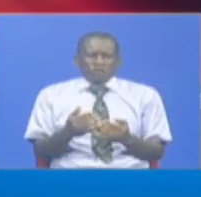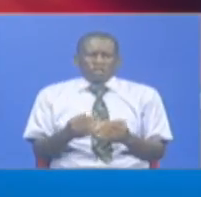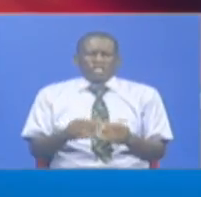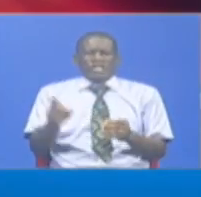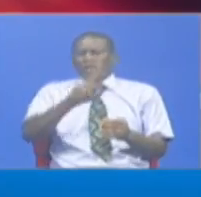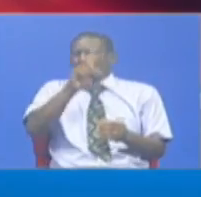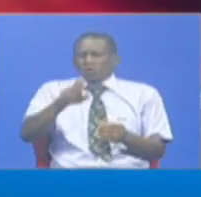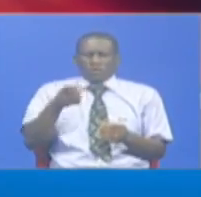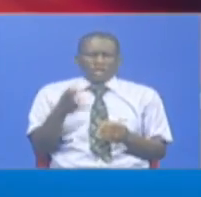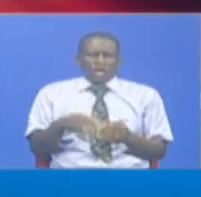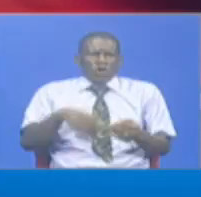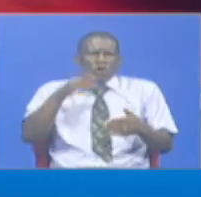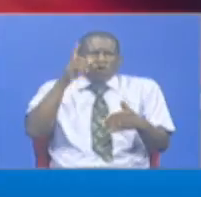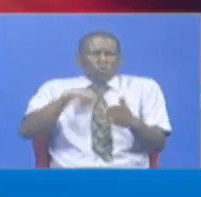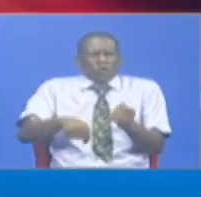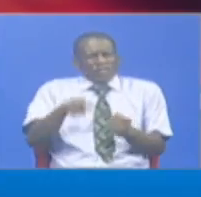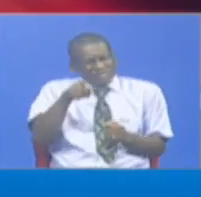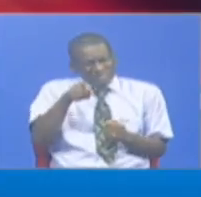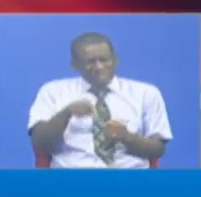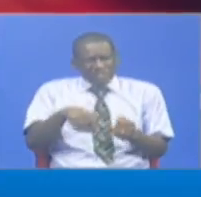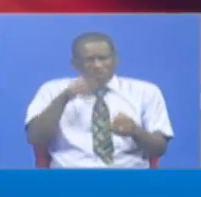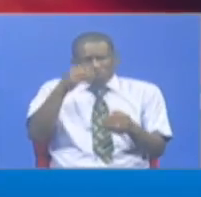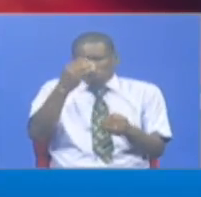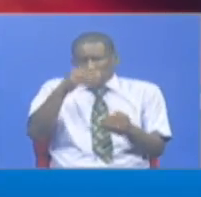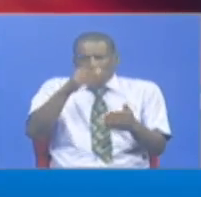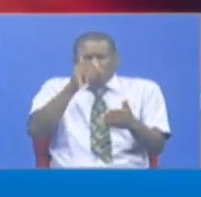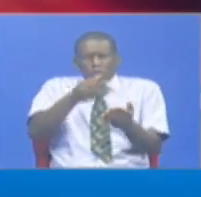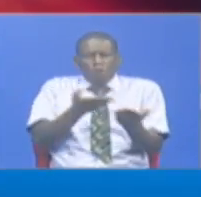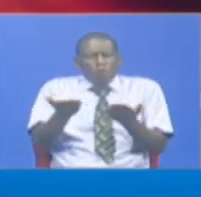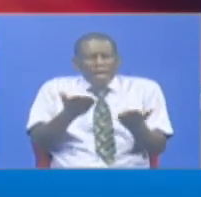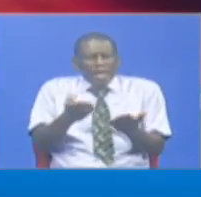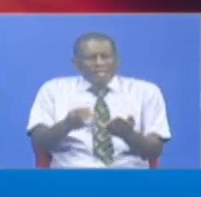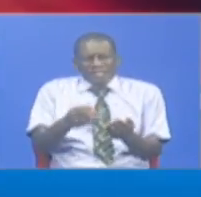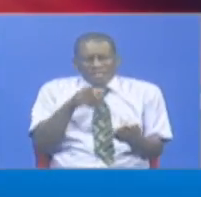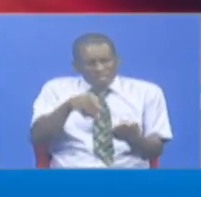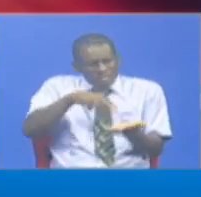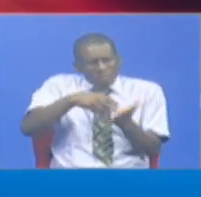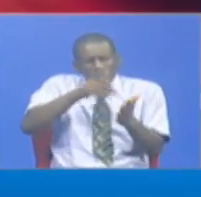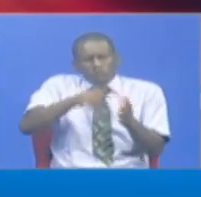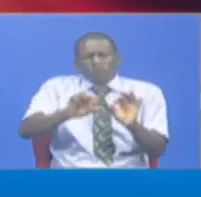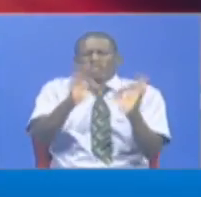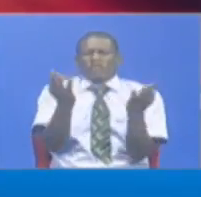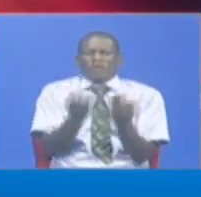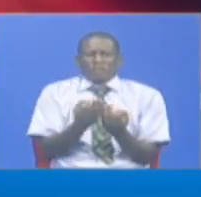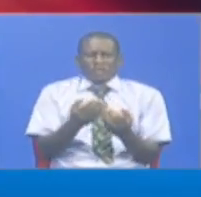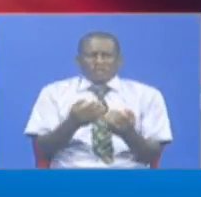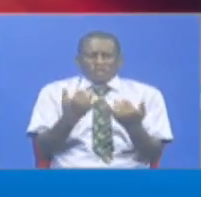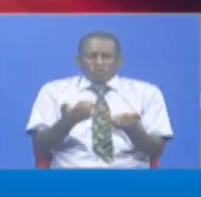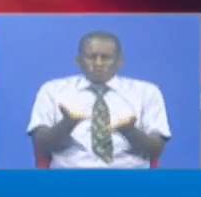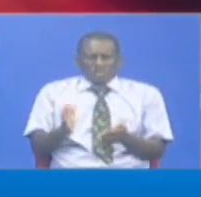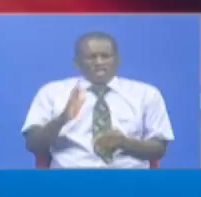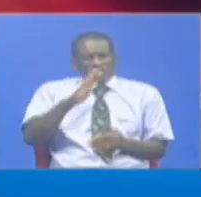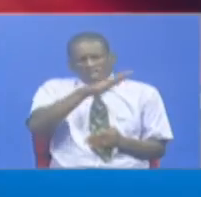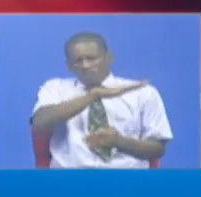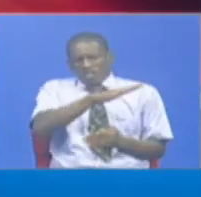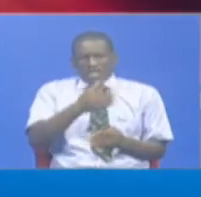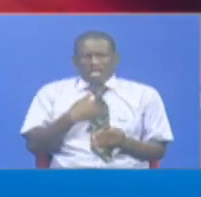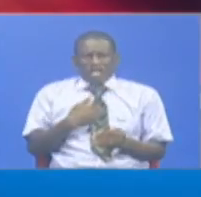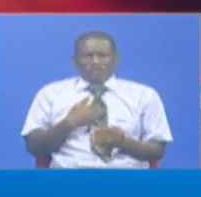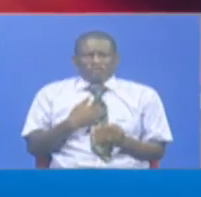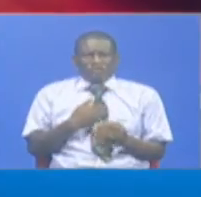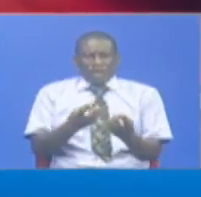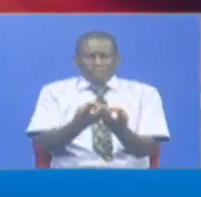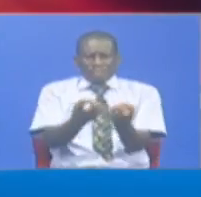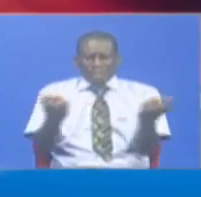remains, what does these worrisome statistics portend for the family? Well, I have a good fortune this evening of hosting a formidable panel